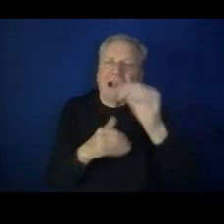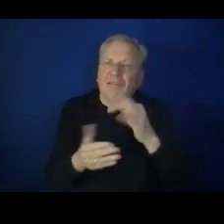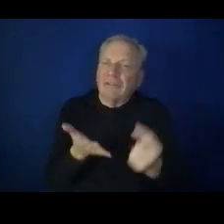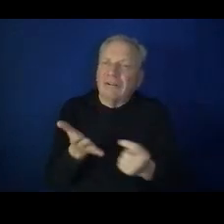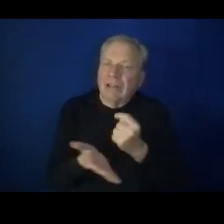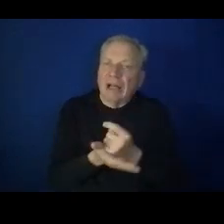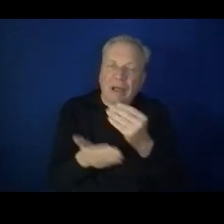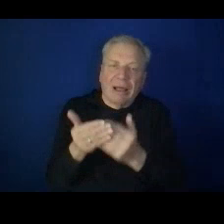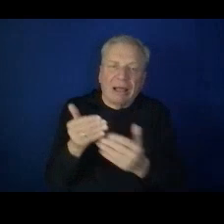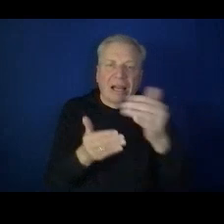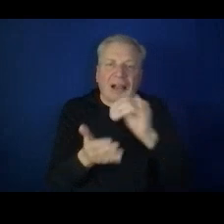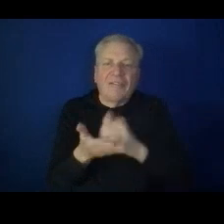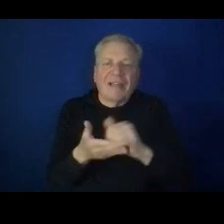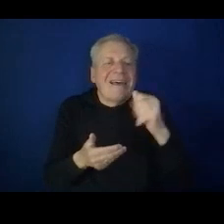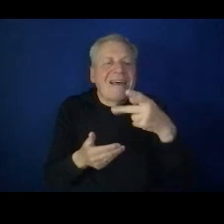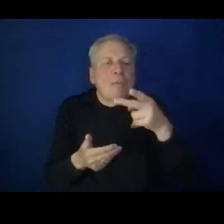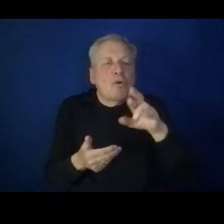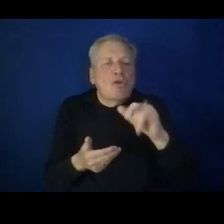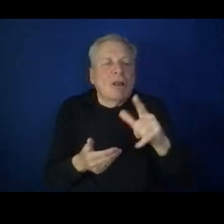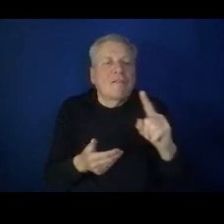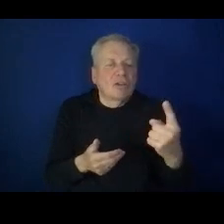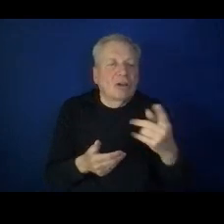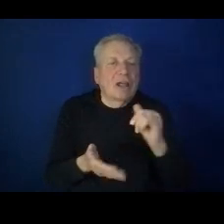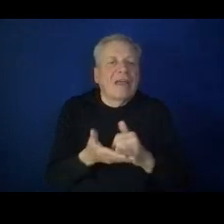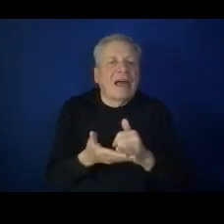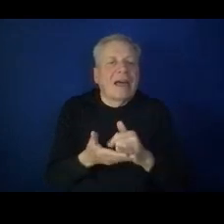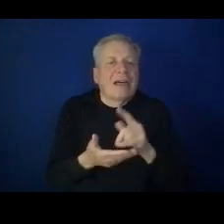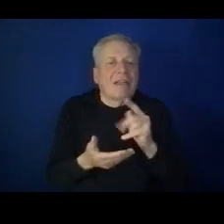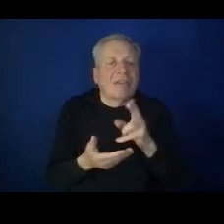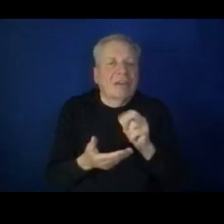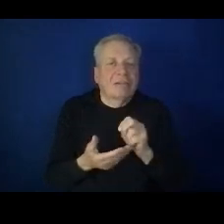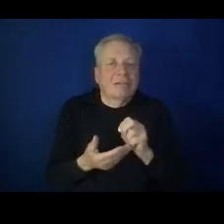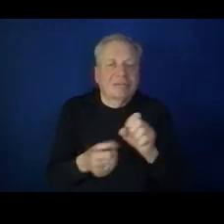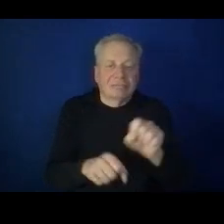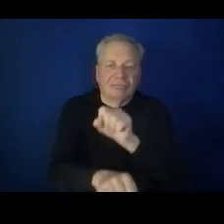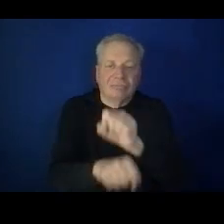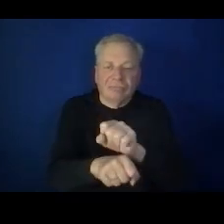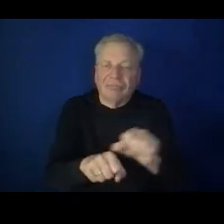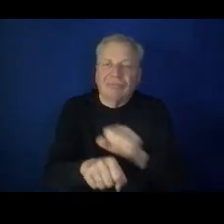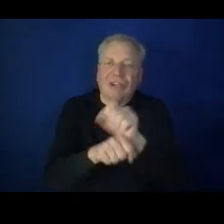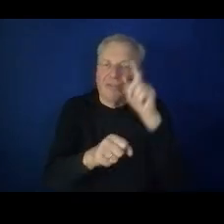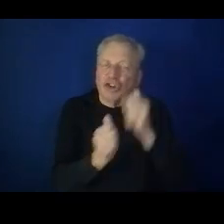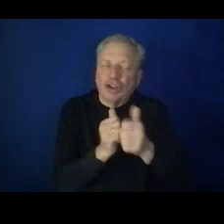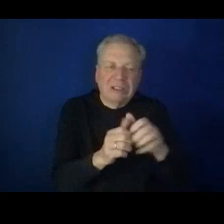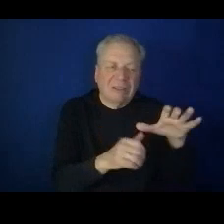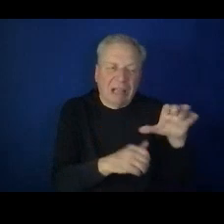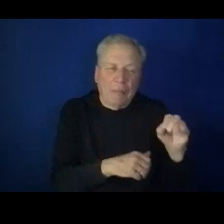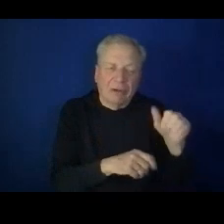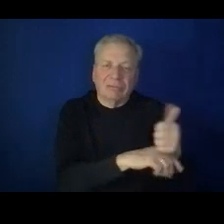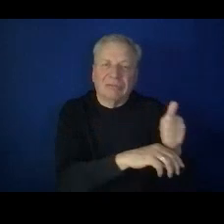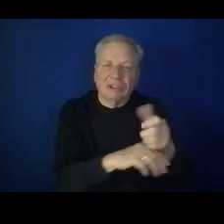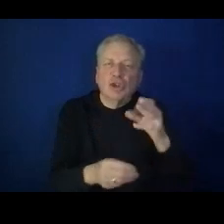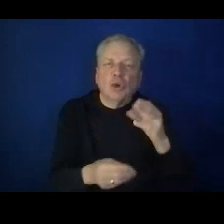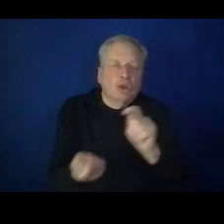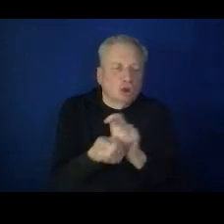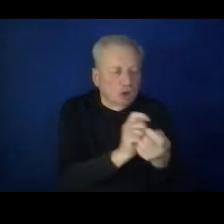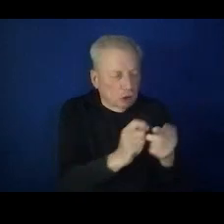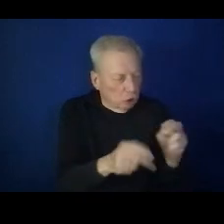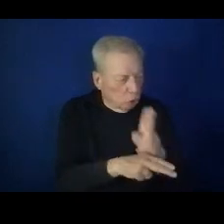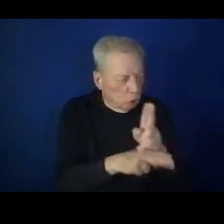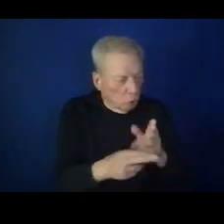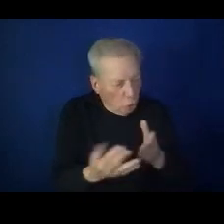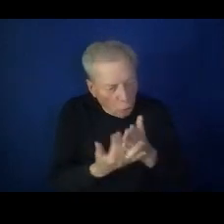that April 1 booking period for each company. So trying to, again, shift some of the use throughout the park